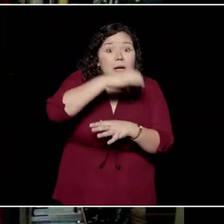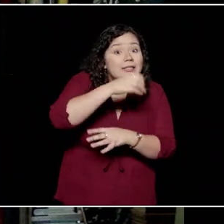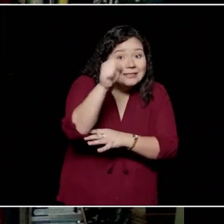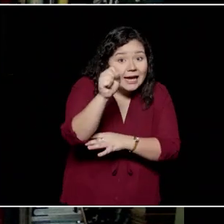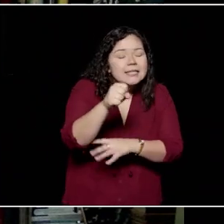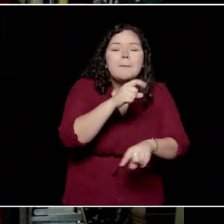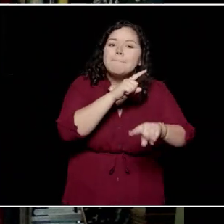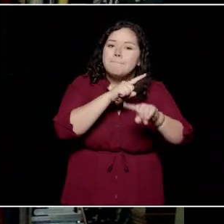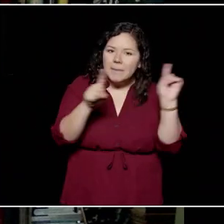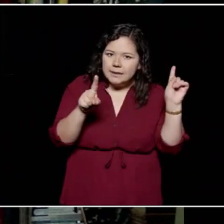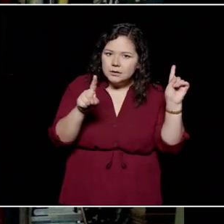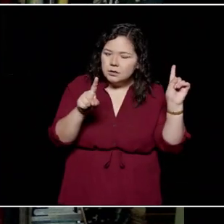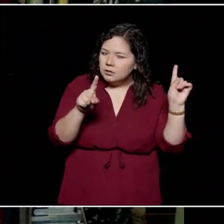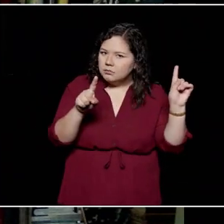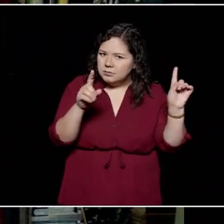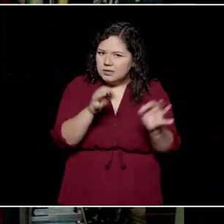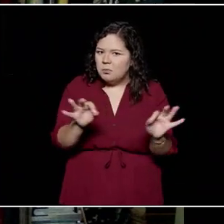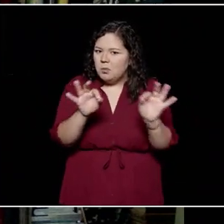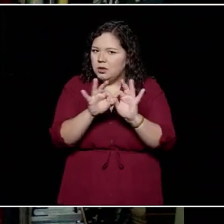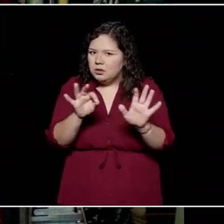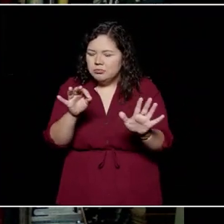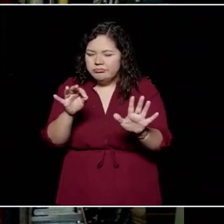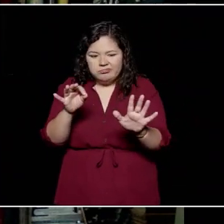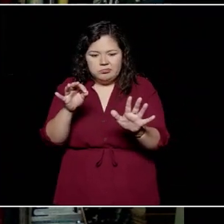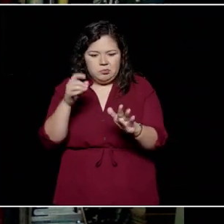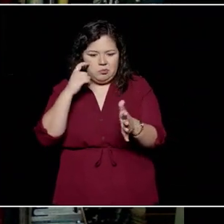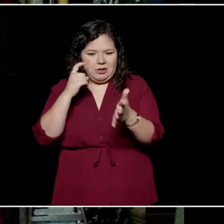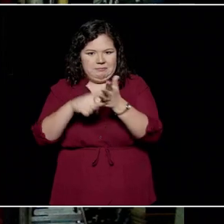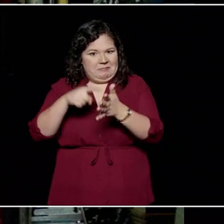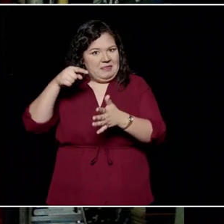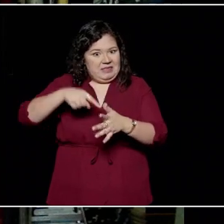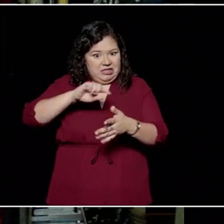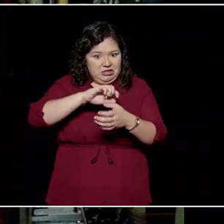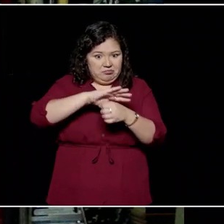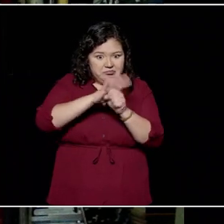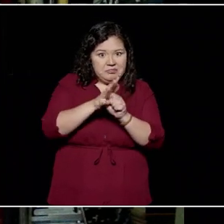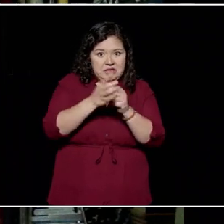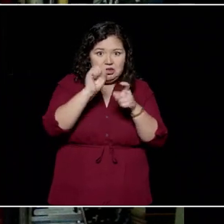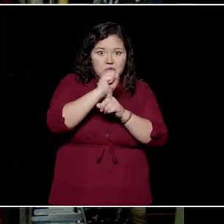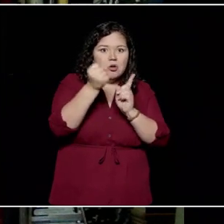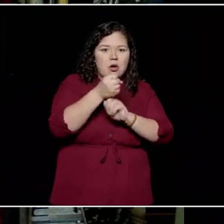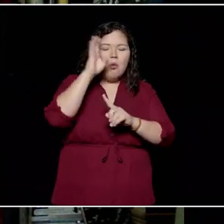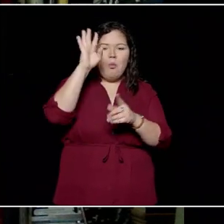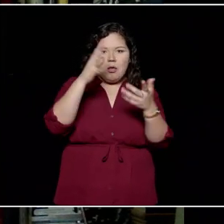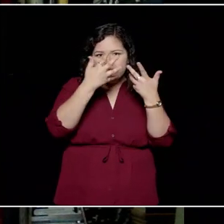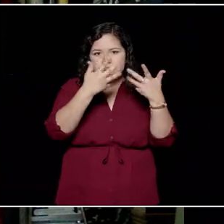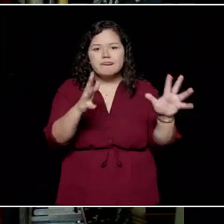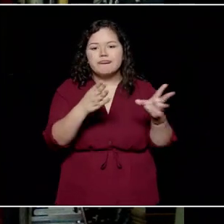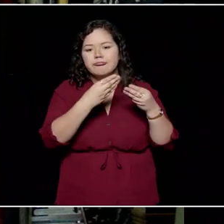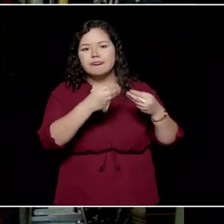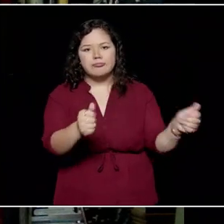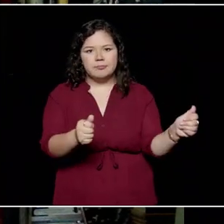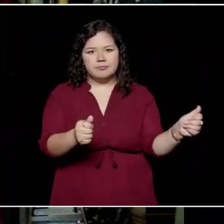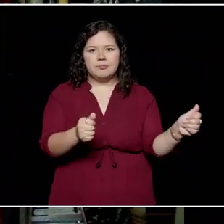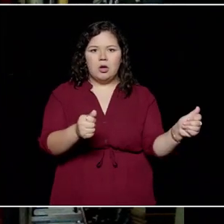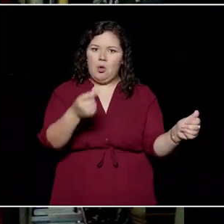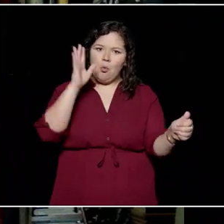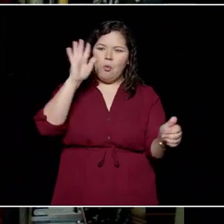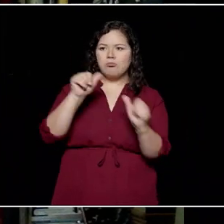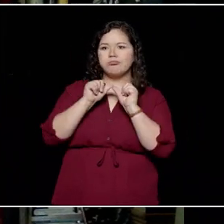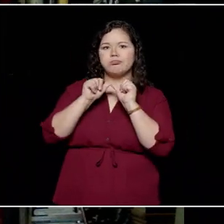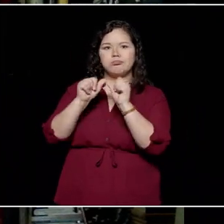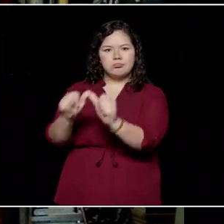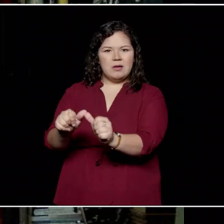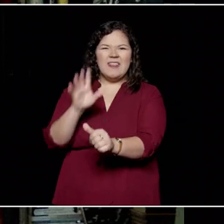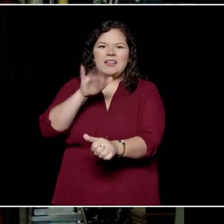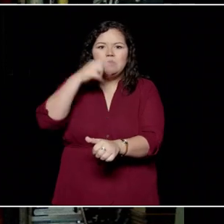But, and there's always a but, this too will pass, and we will carry on, which is what you are doing right now, graduating as